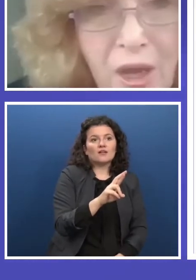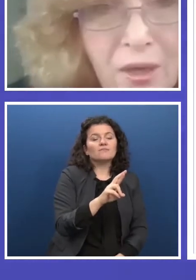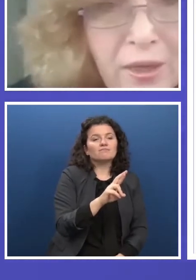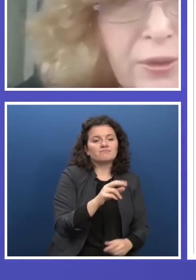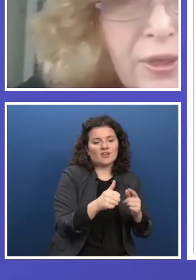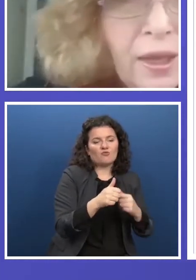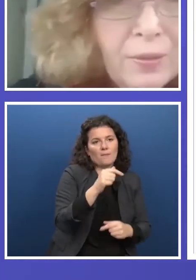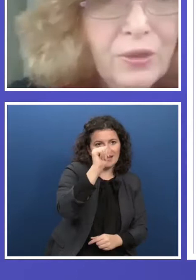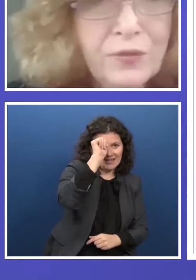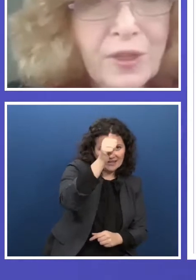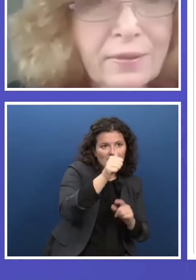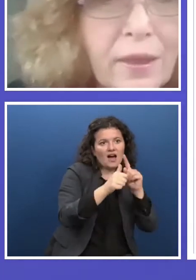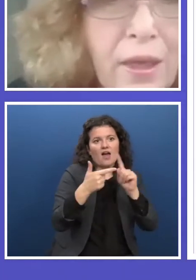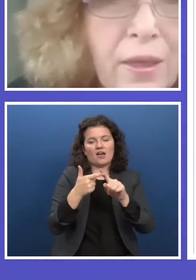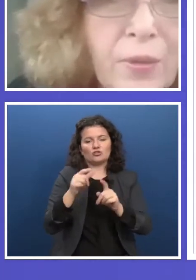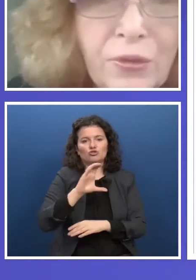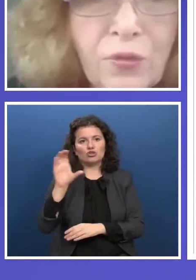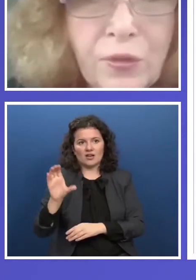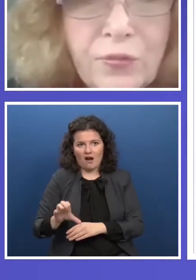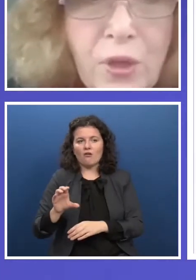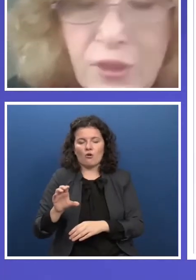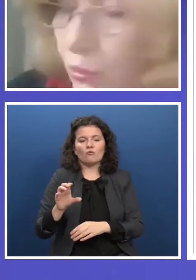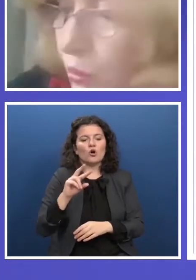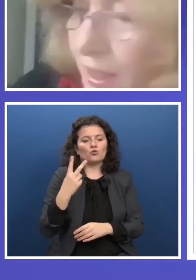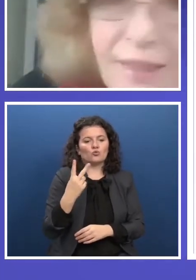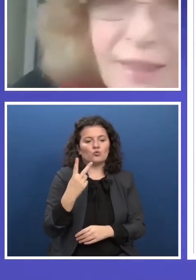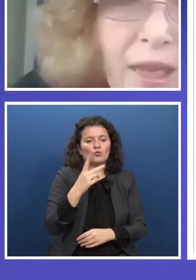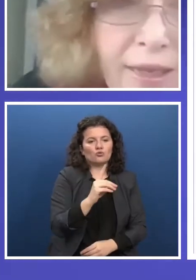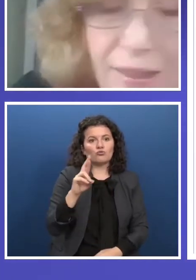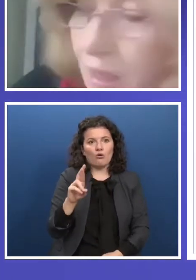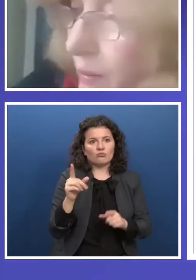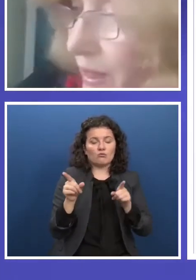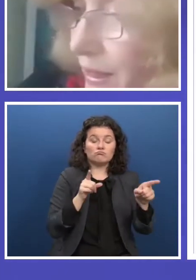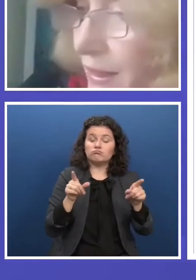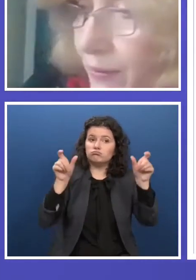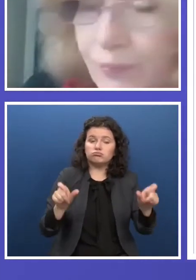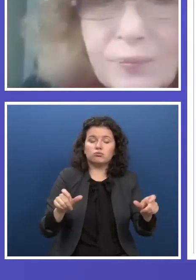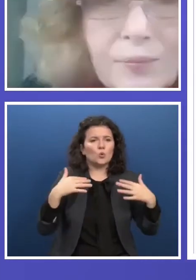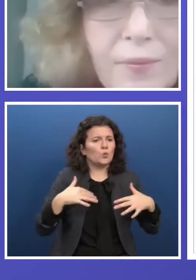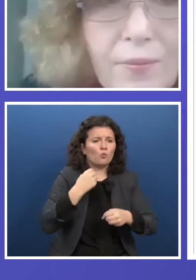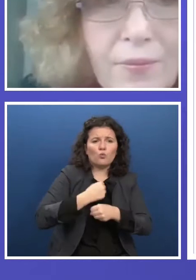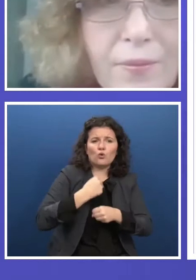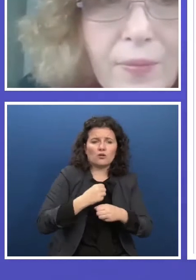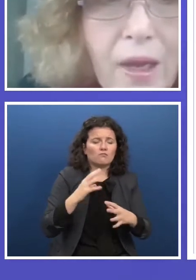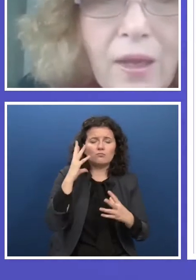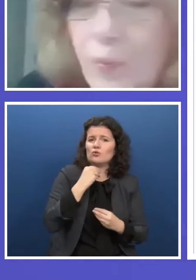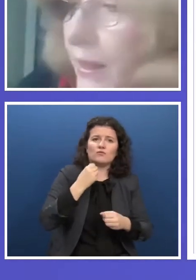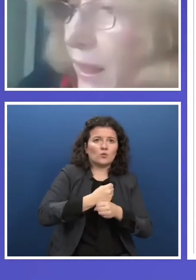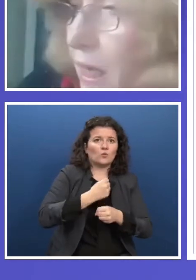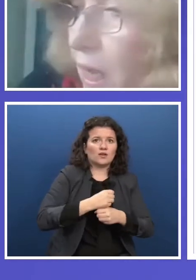from Chicago, who've done an awful lot of work towards this. Next slide, please.